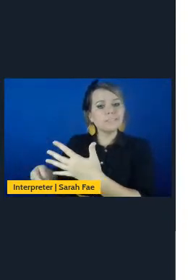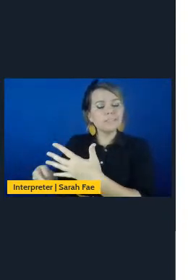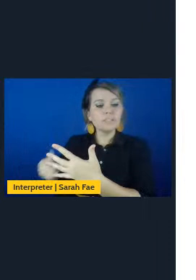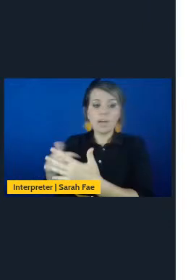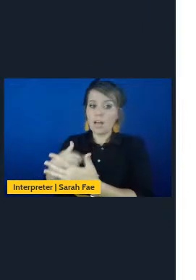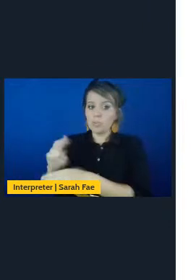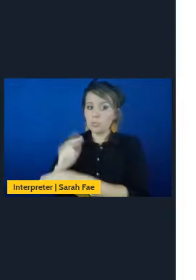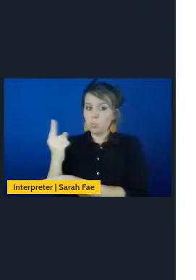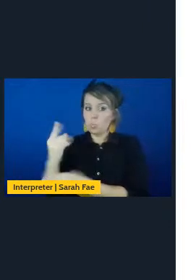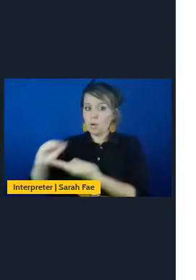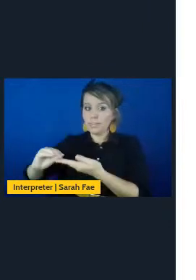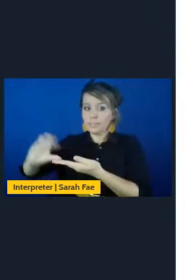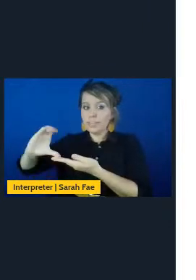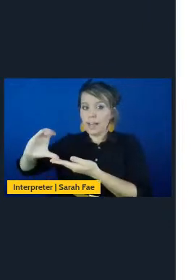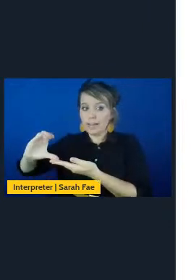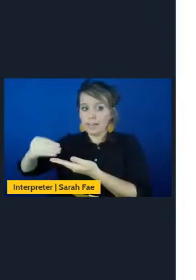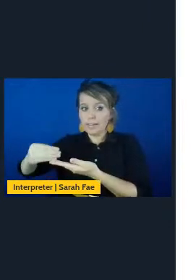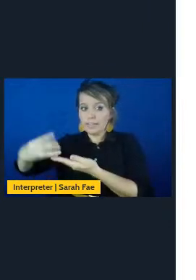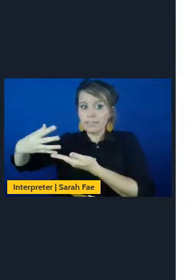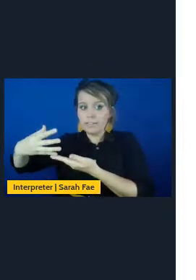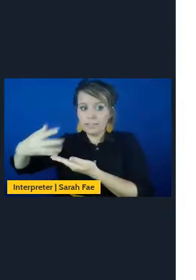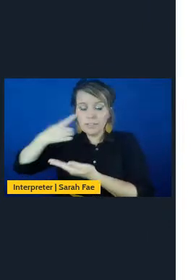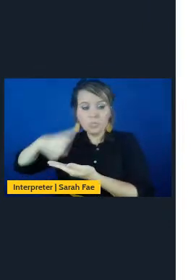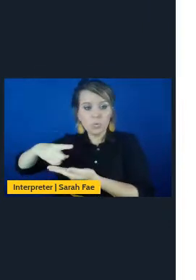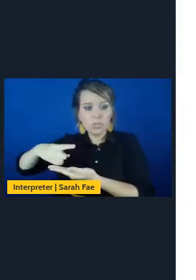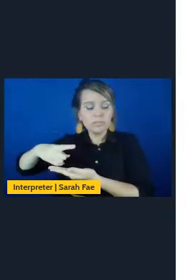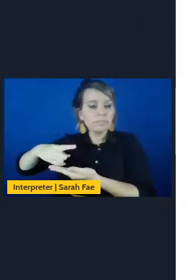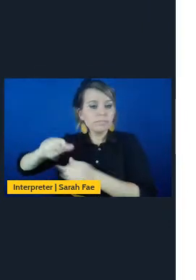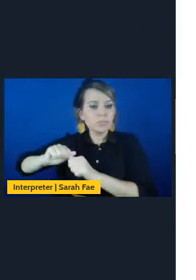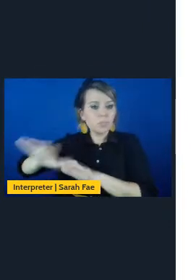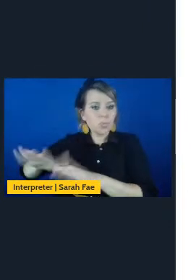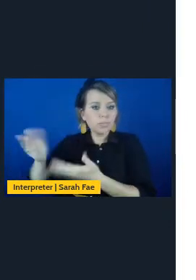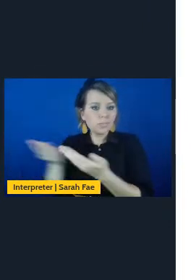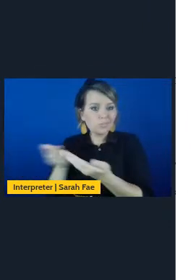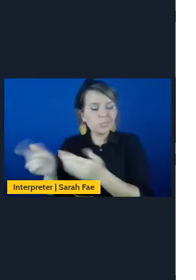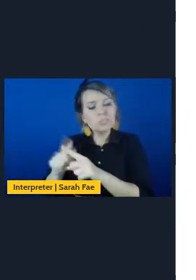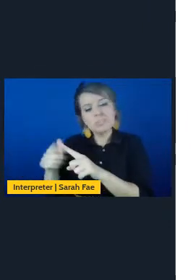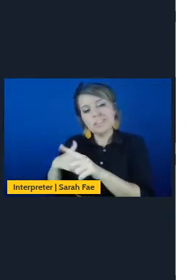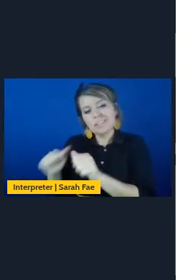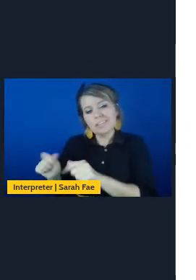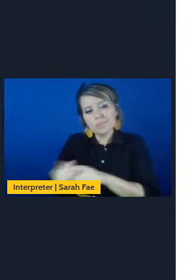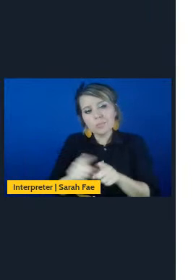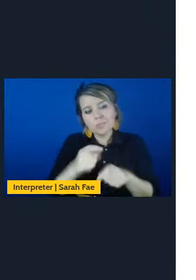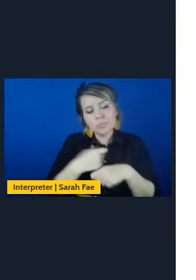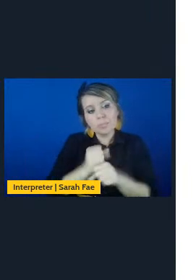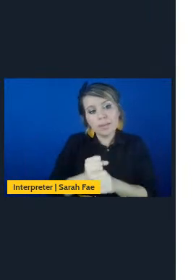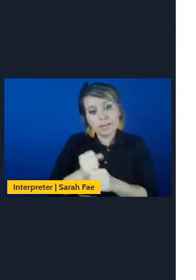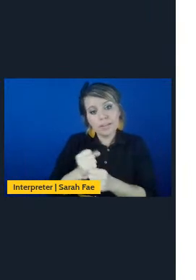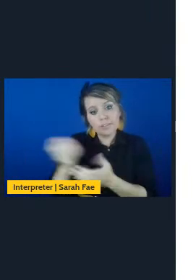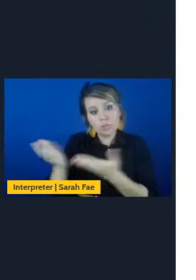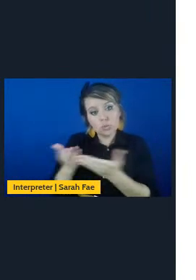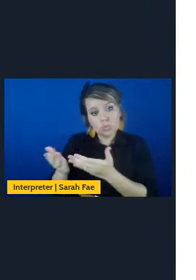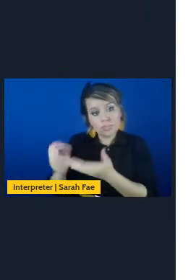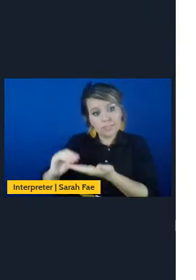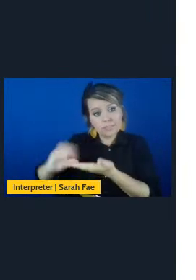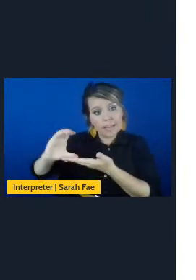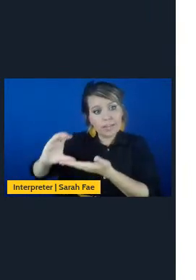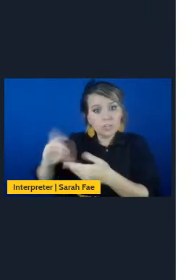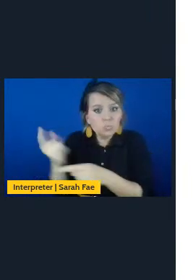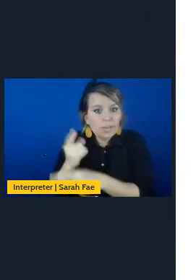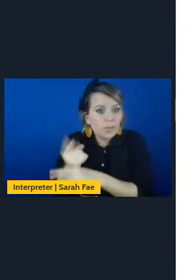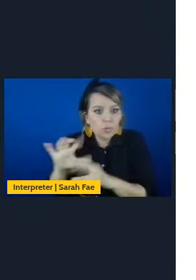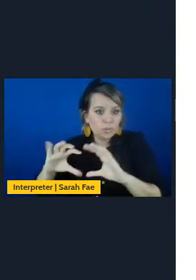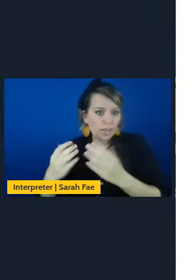to deploy the service, but I can also make the service stack a regular class that would compose